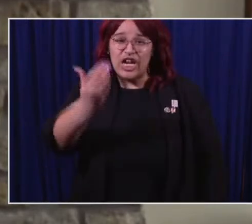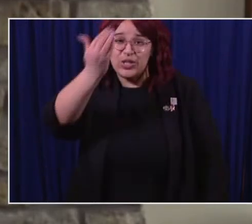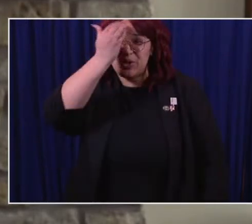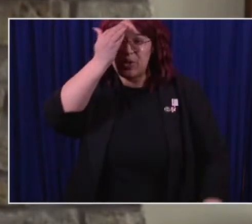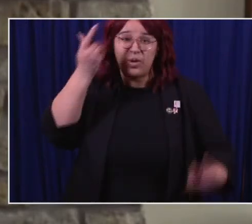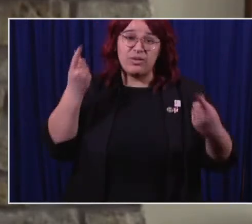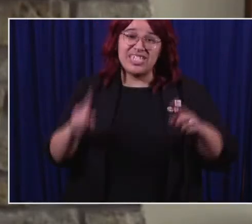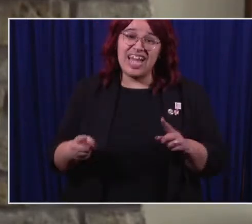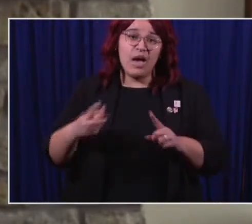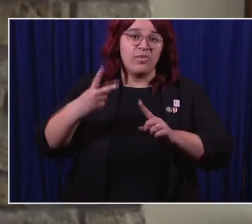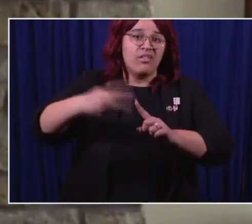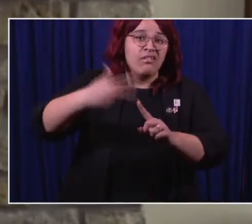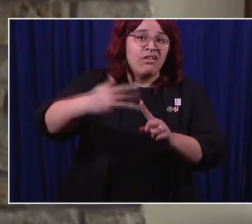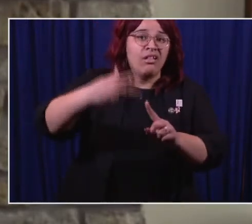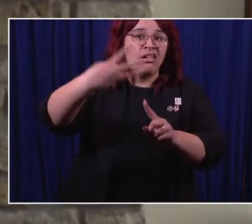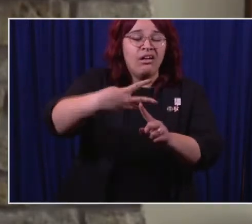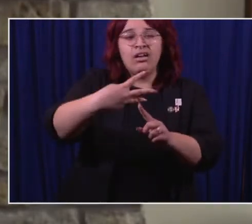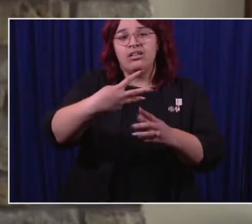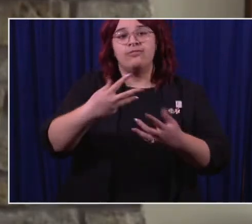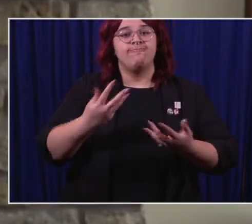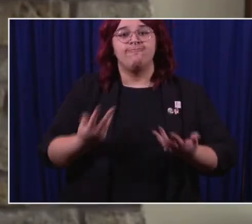and I wish I could answer that question.